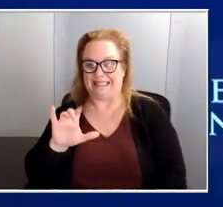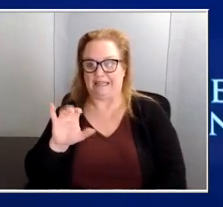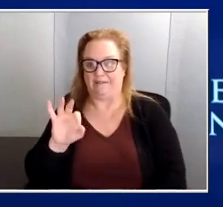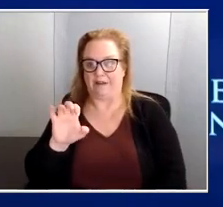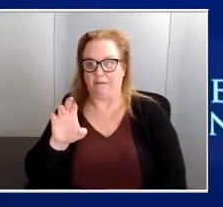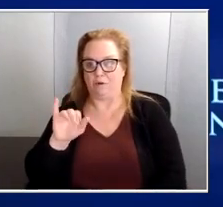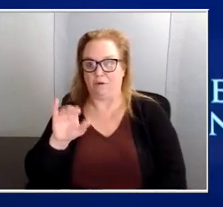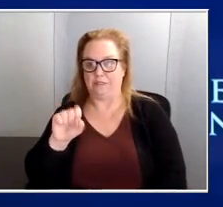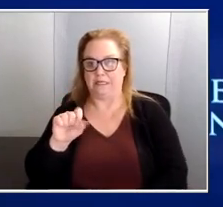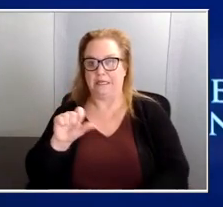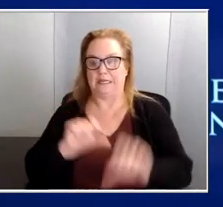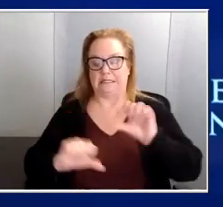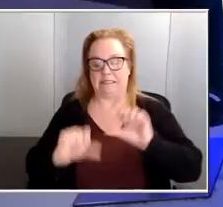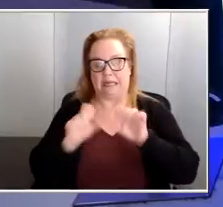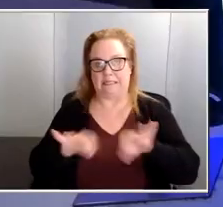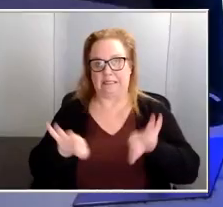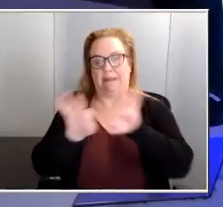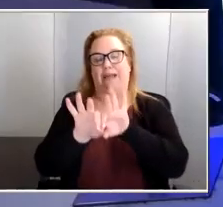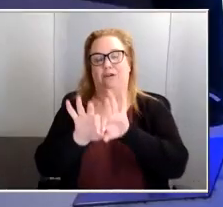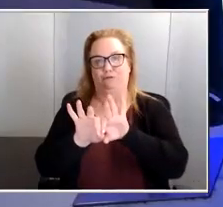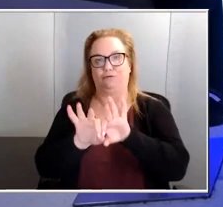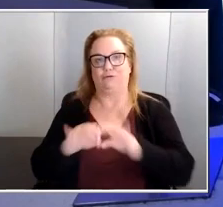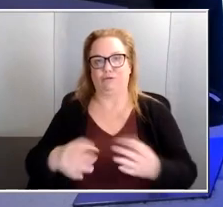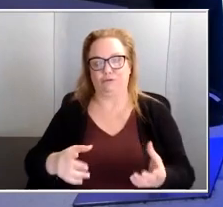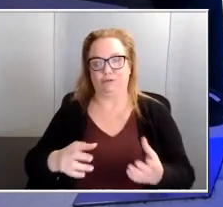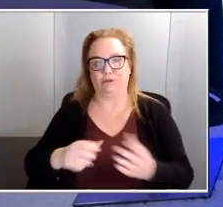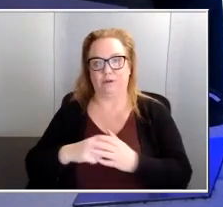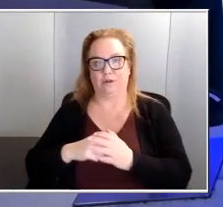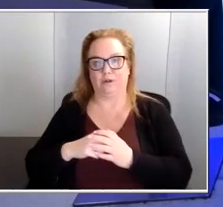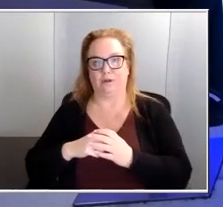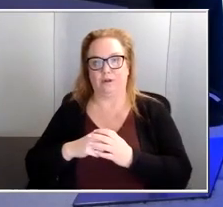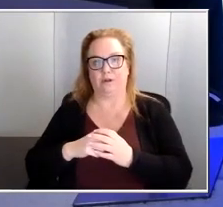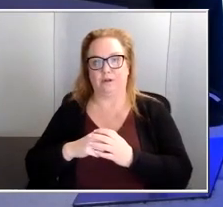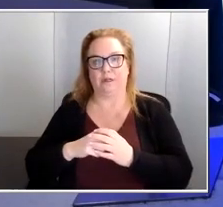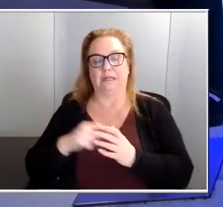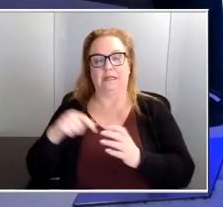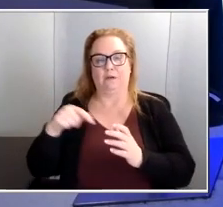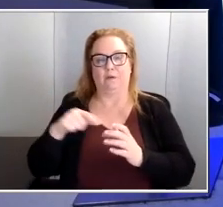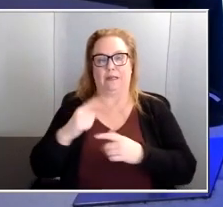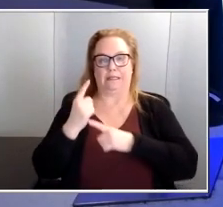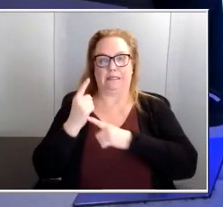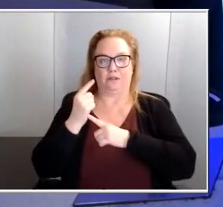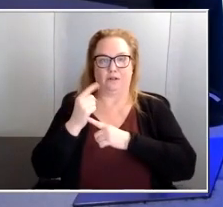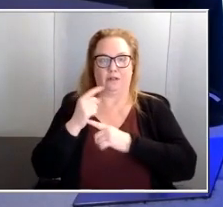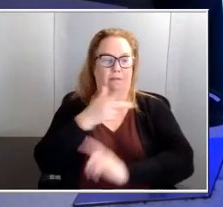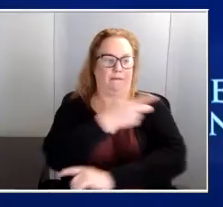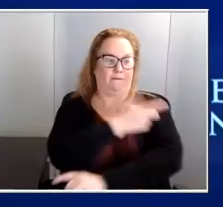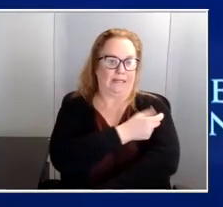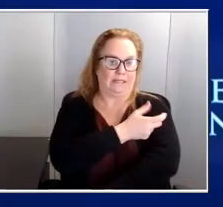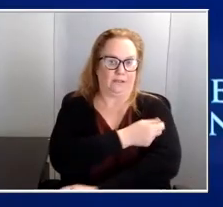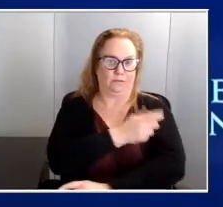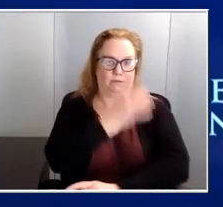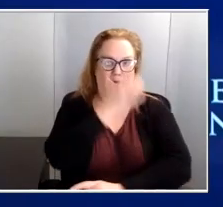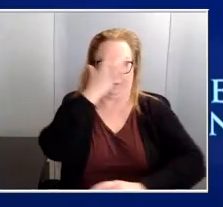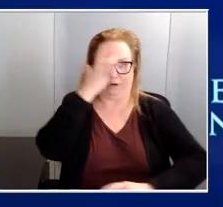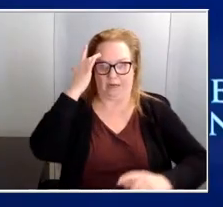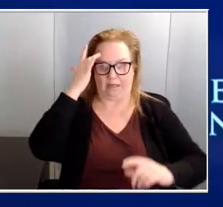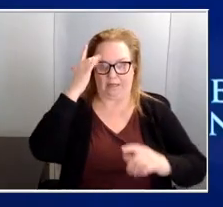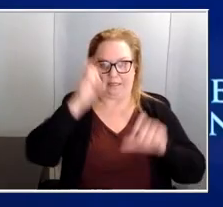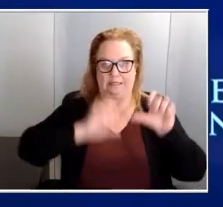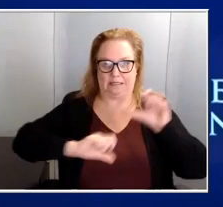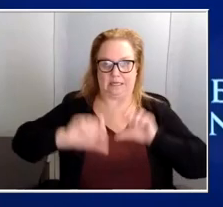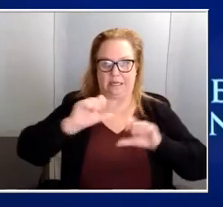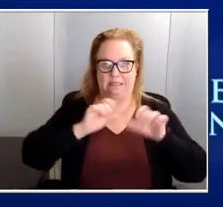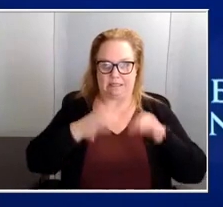matters, right? Science matters. And somewhere out in this public discussion the last few years around vaccination, we forgot that